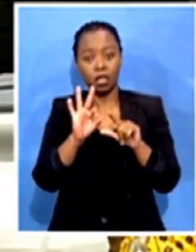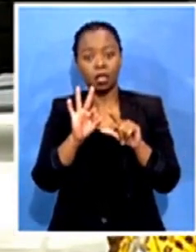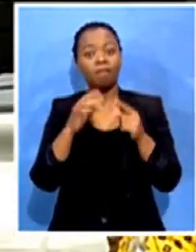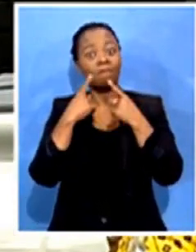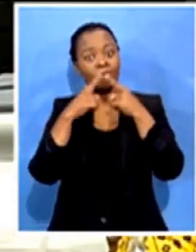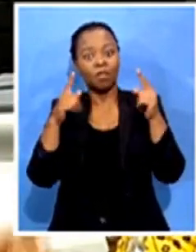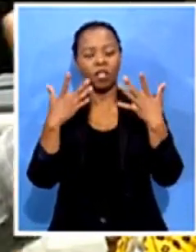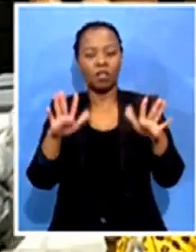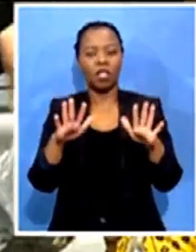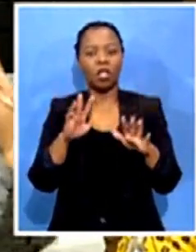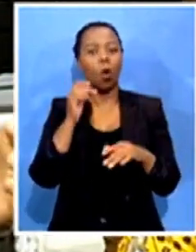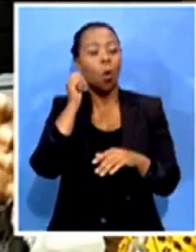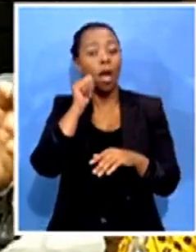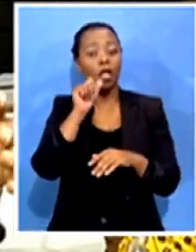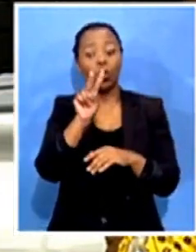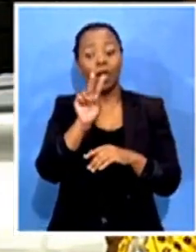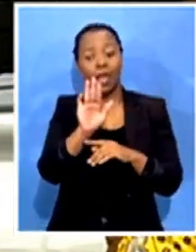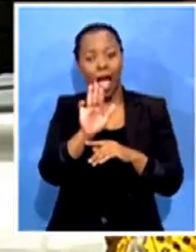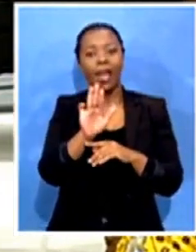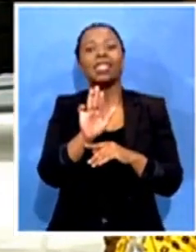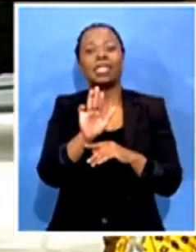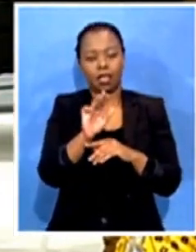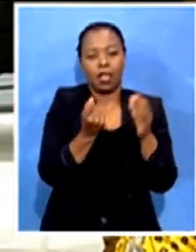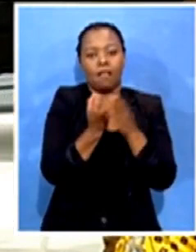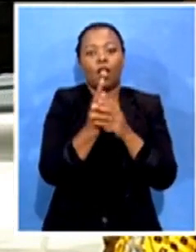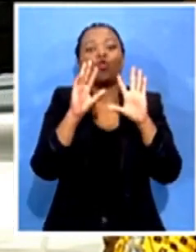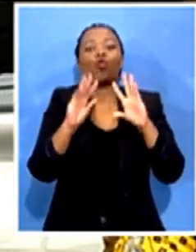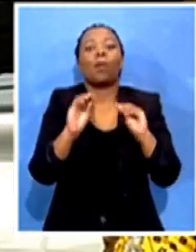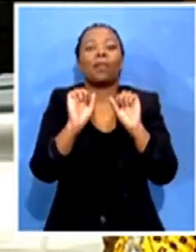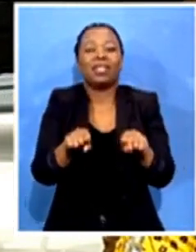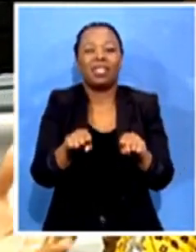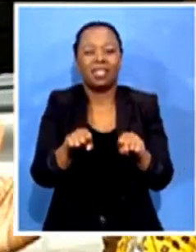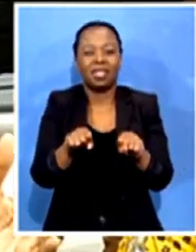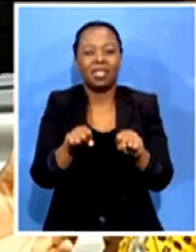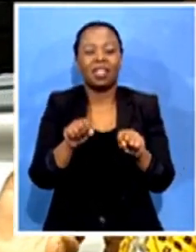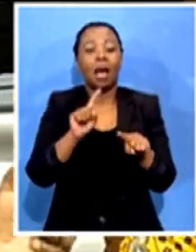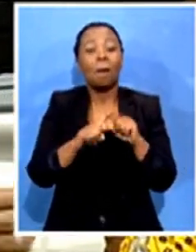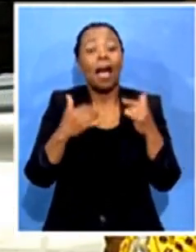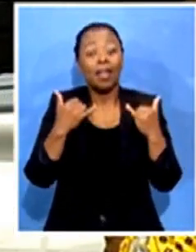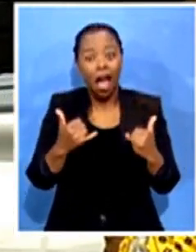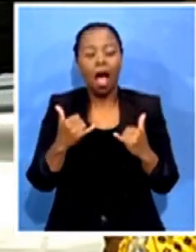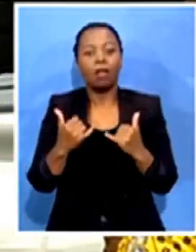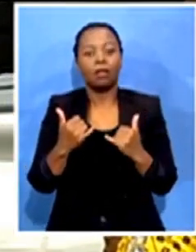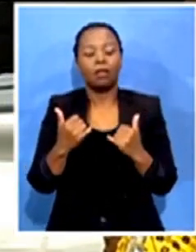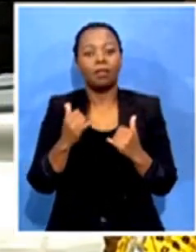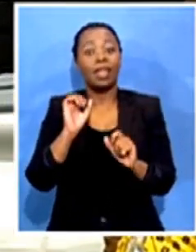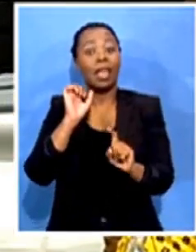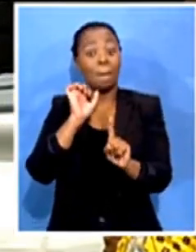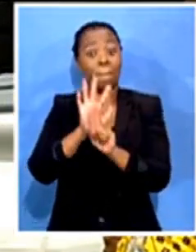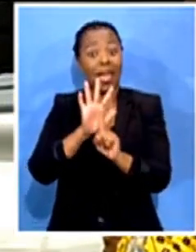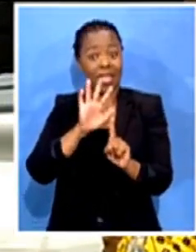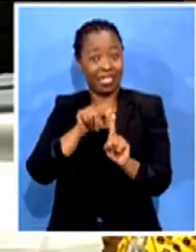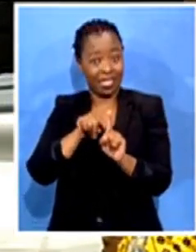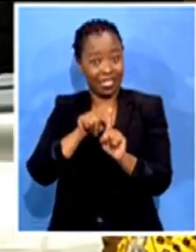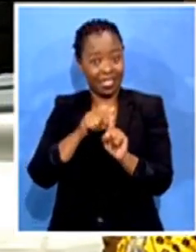stopped. But the impact of what we are seeing now, when we say that the province is